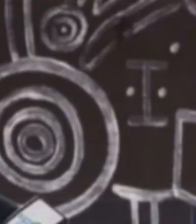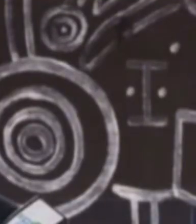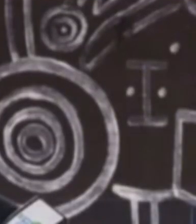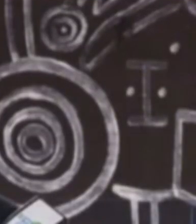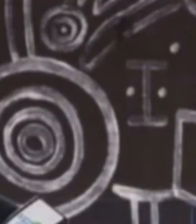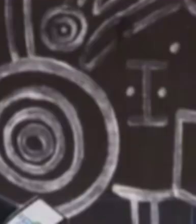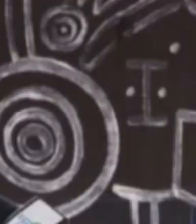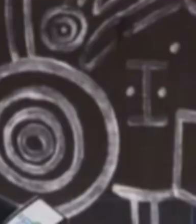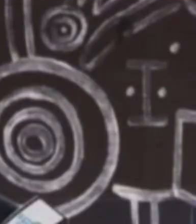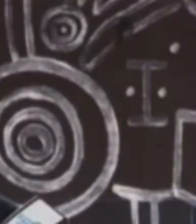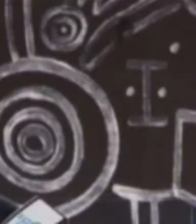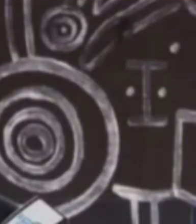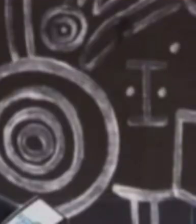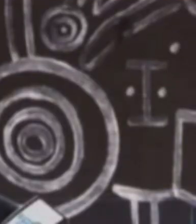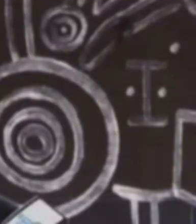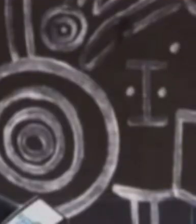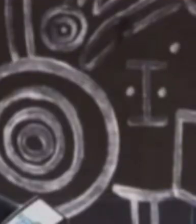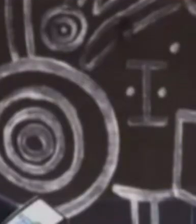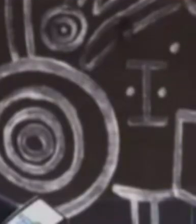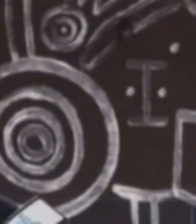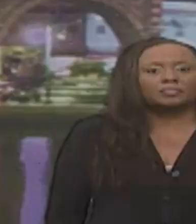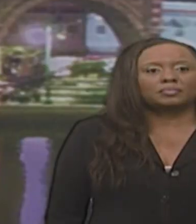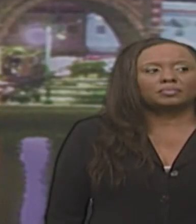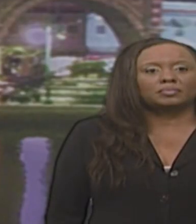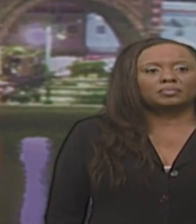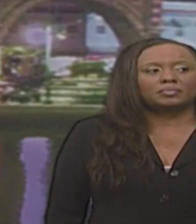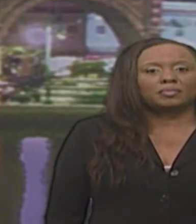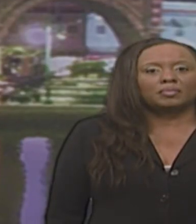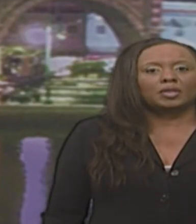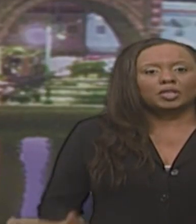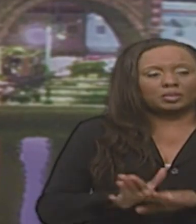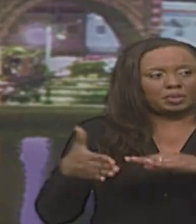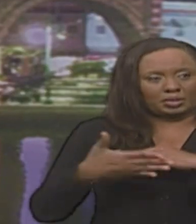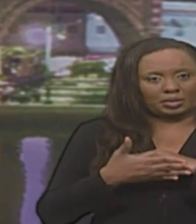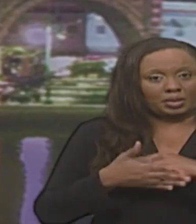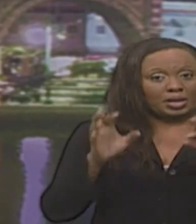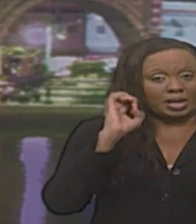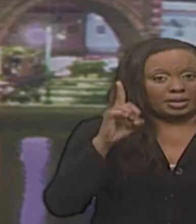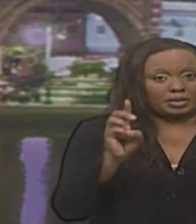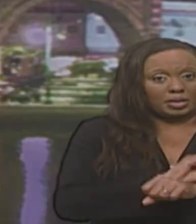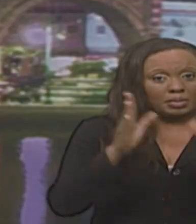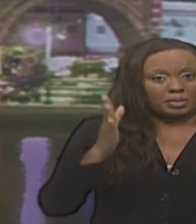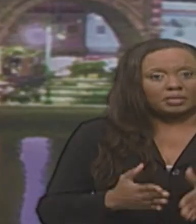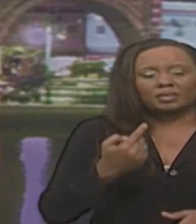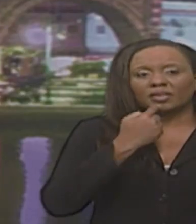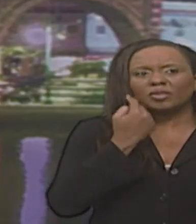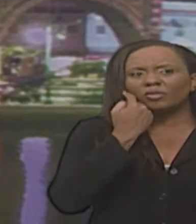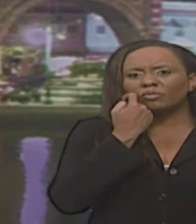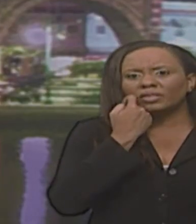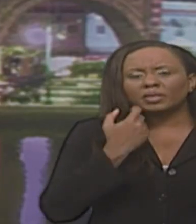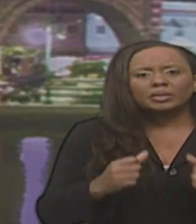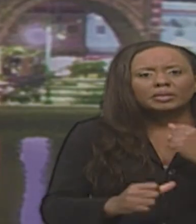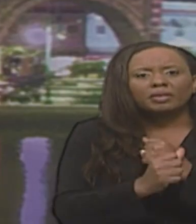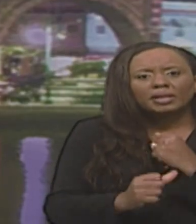Every region must be able to provide public services. In Jamaica, Minister of Education Roel Reid says